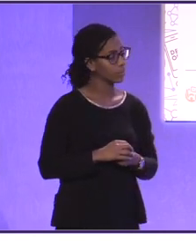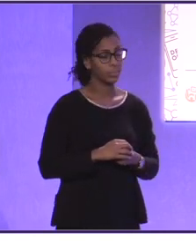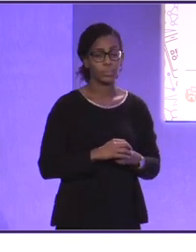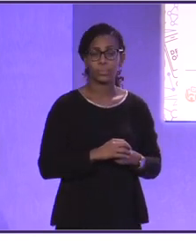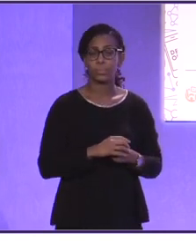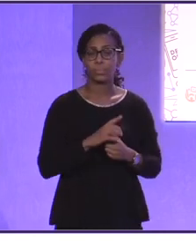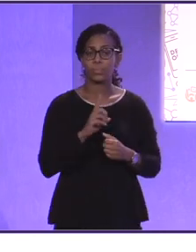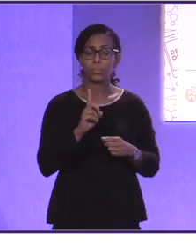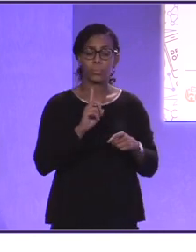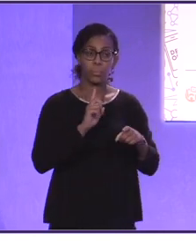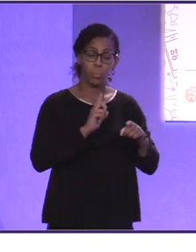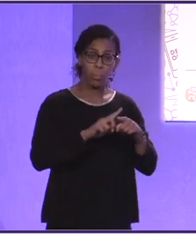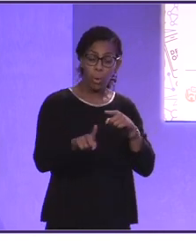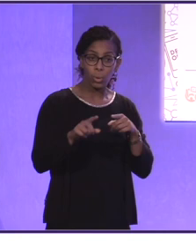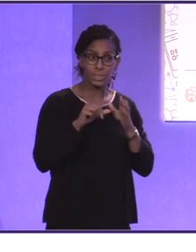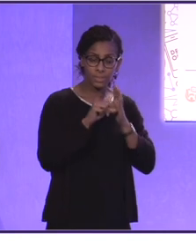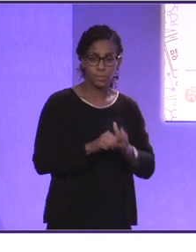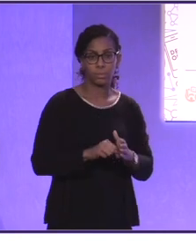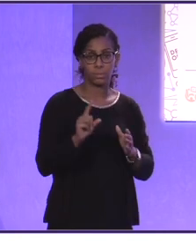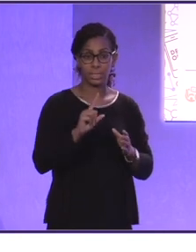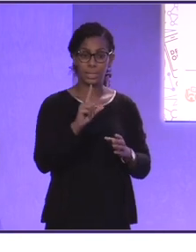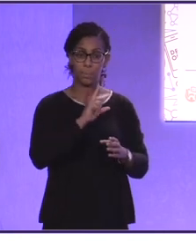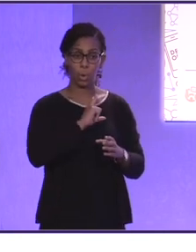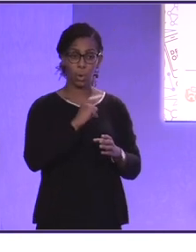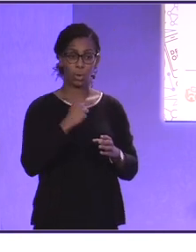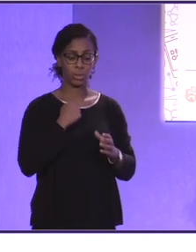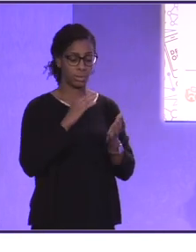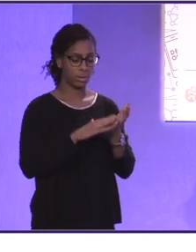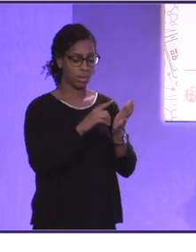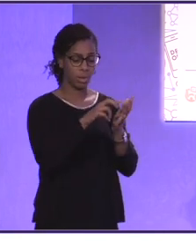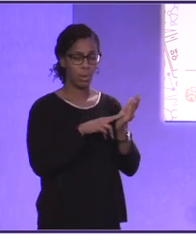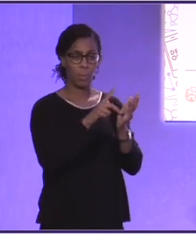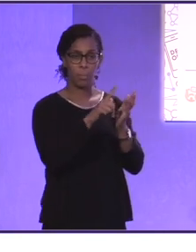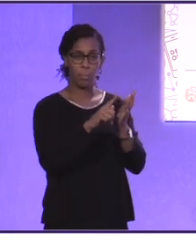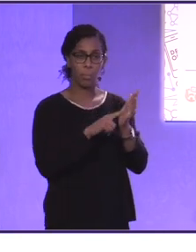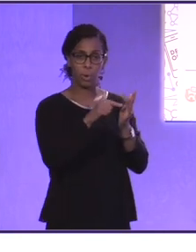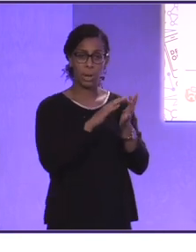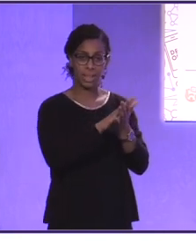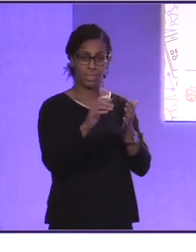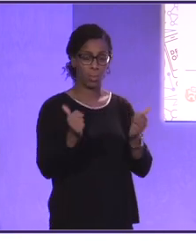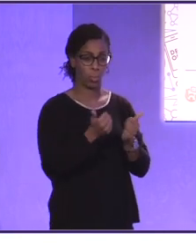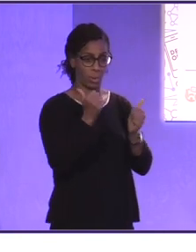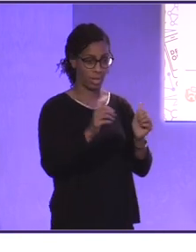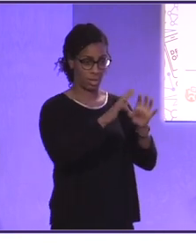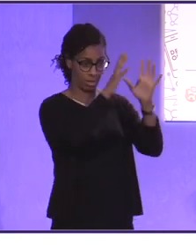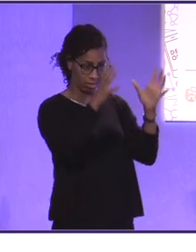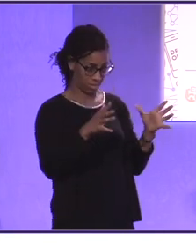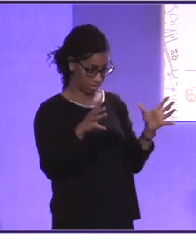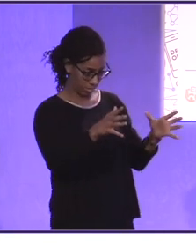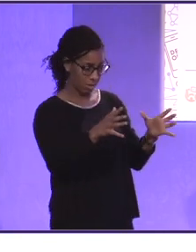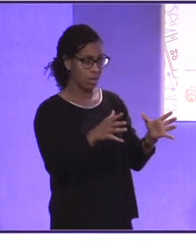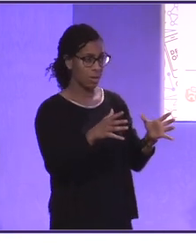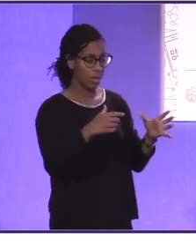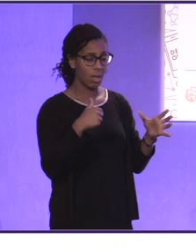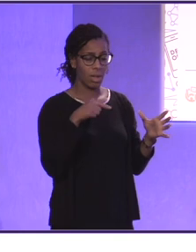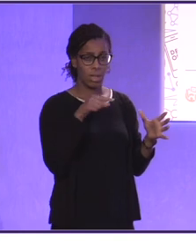that because we had containerized monolith, and Kubernetes, in my own opinion, worked best with